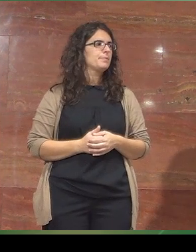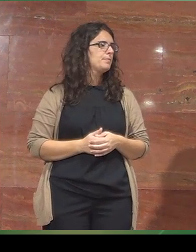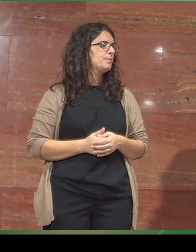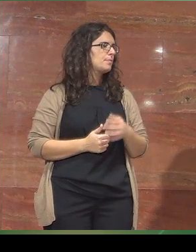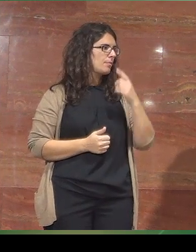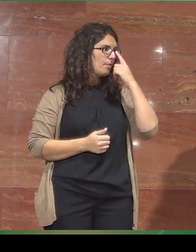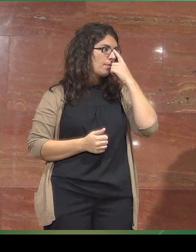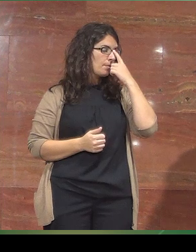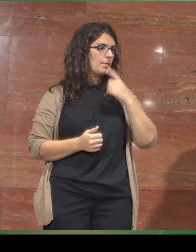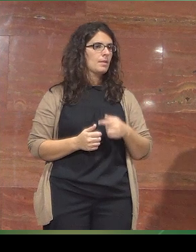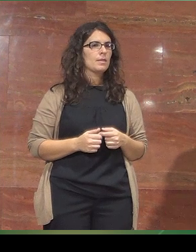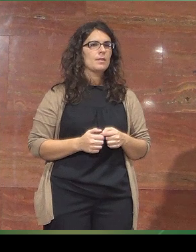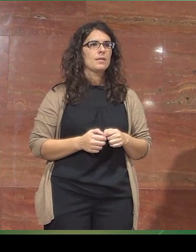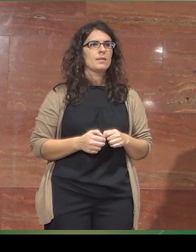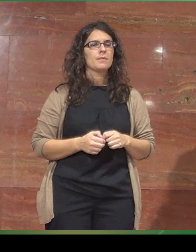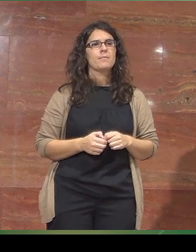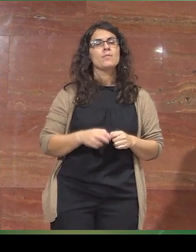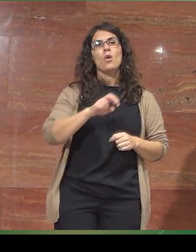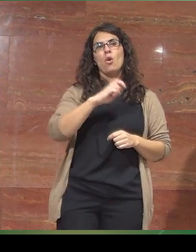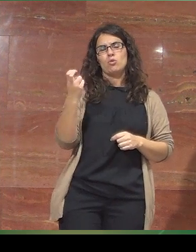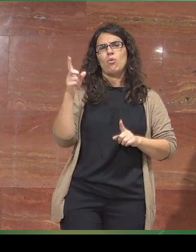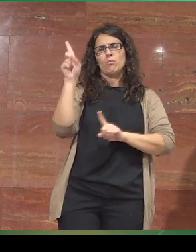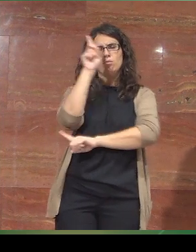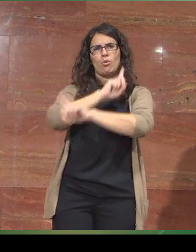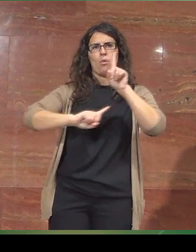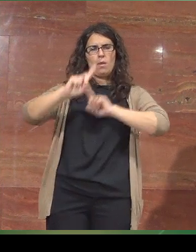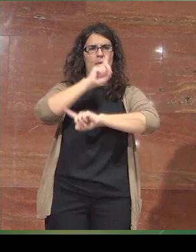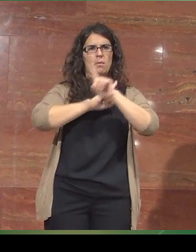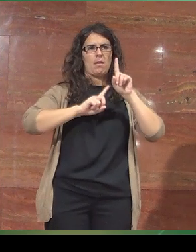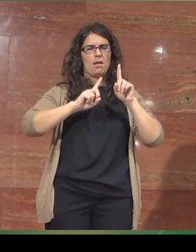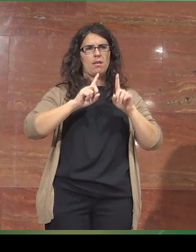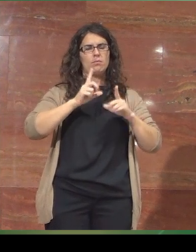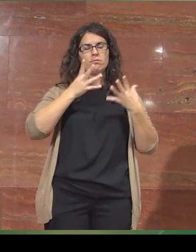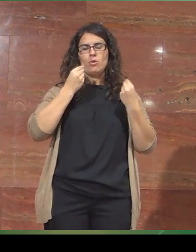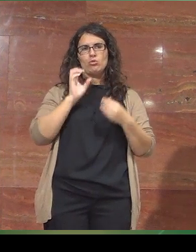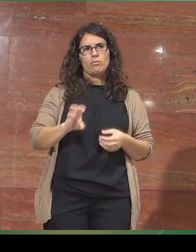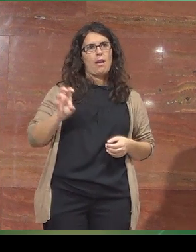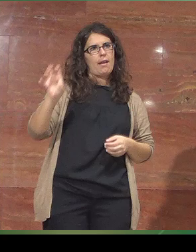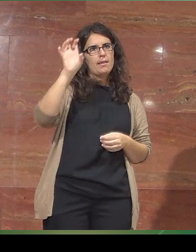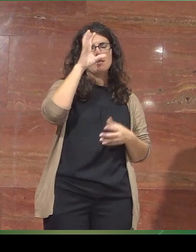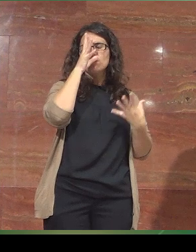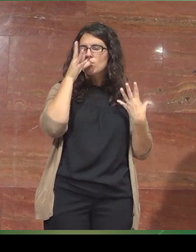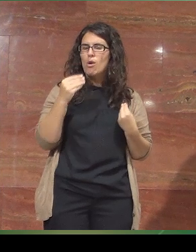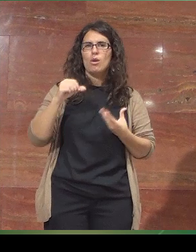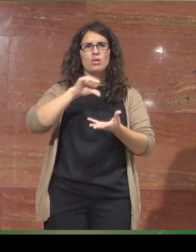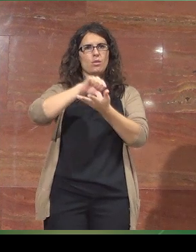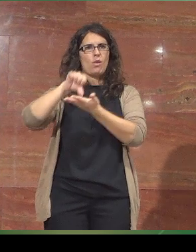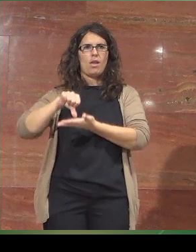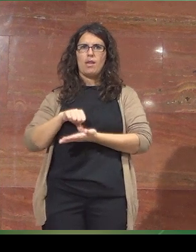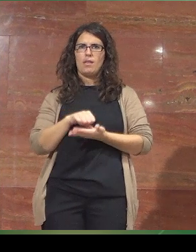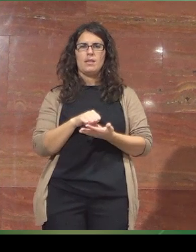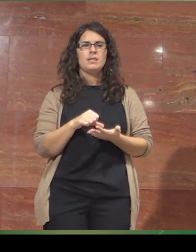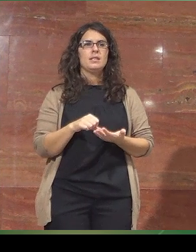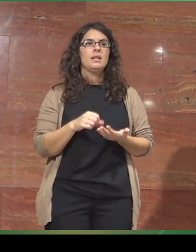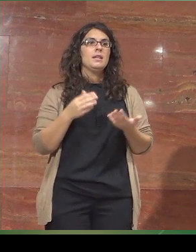Another issue that in many, many countries and cities now is causing bigger problems. In order to save money, we are taking staff